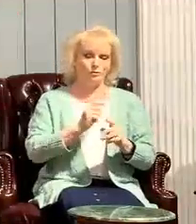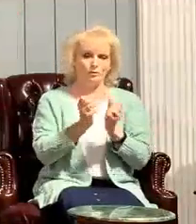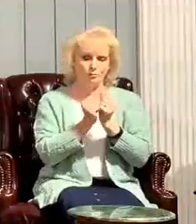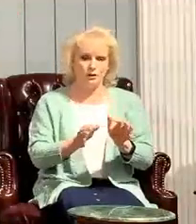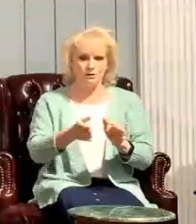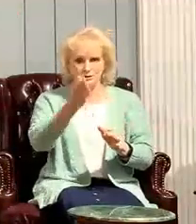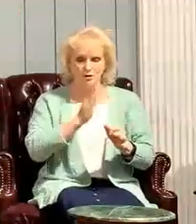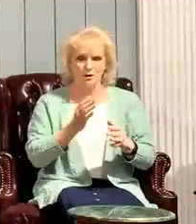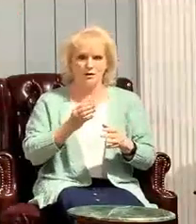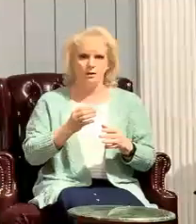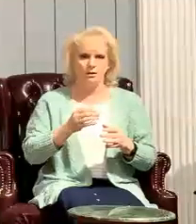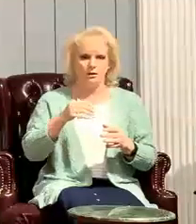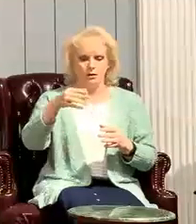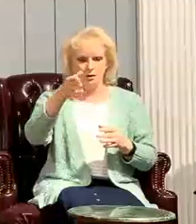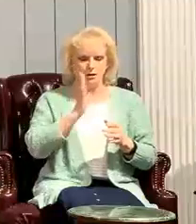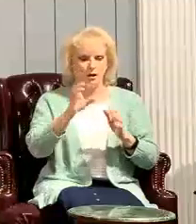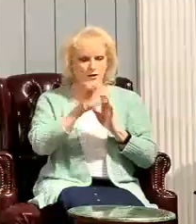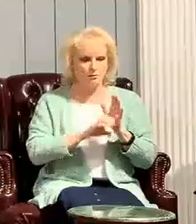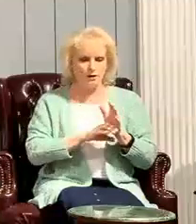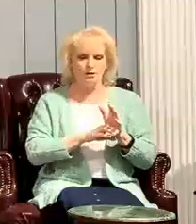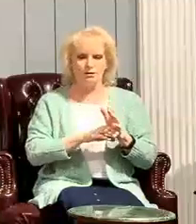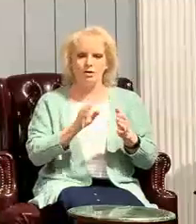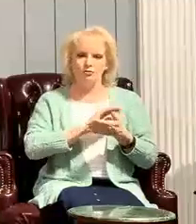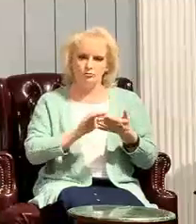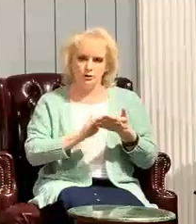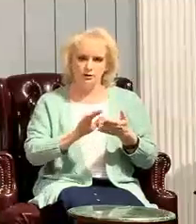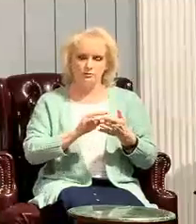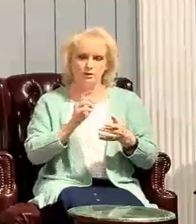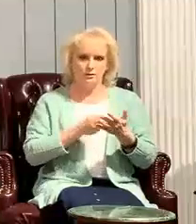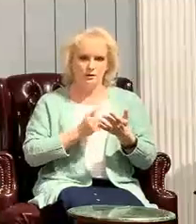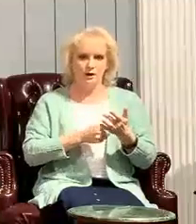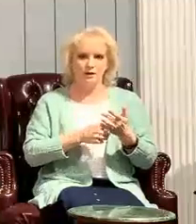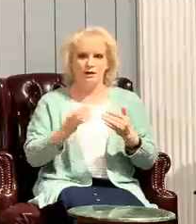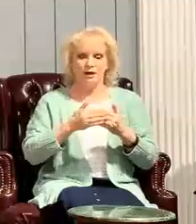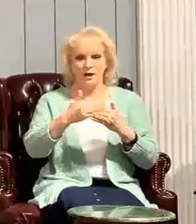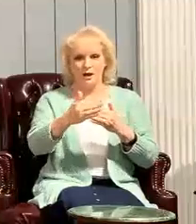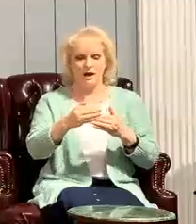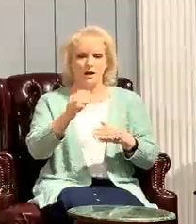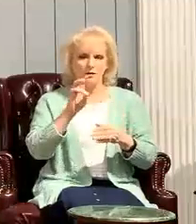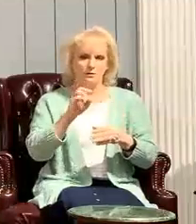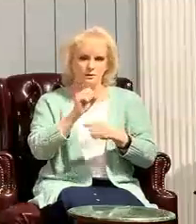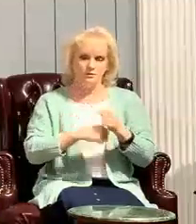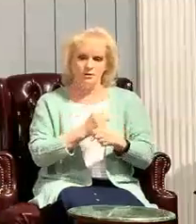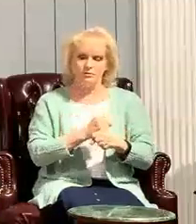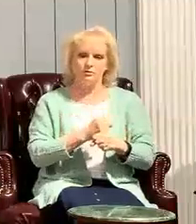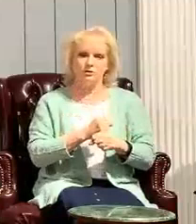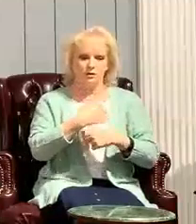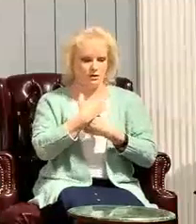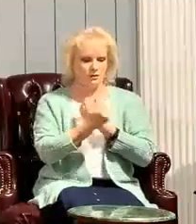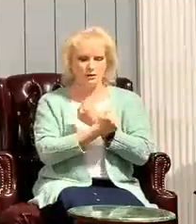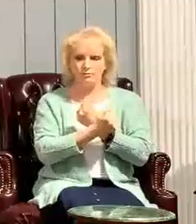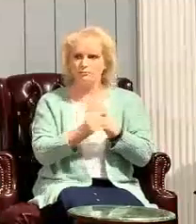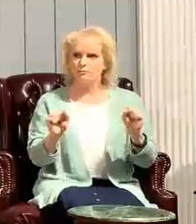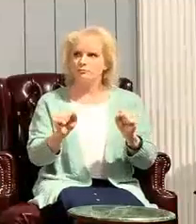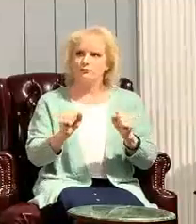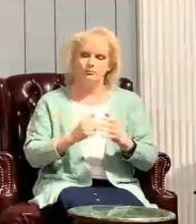commanded them to forgive the debt after 7 years. God's instructions were that every 7 years, children of Israel make a release, they forgive the debt, and I'm